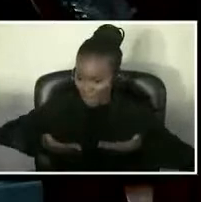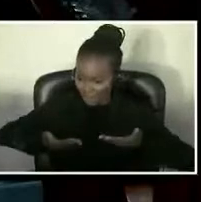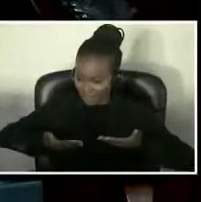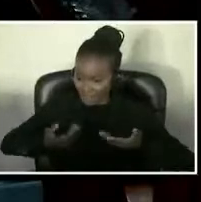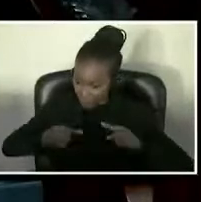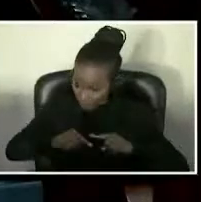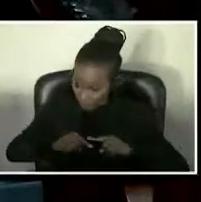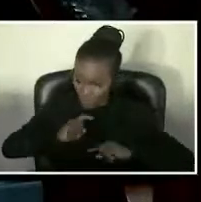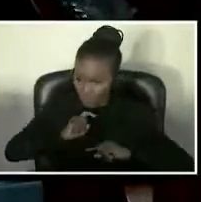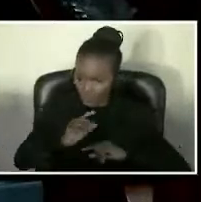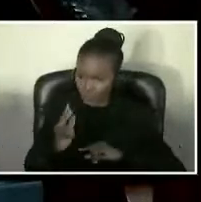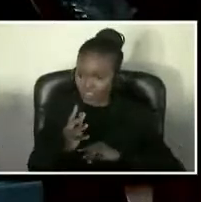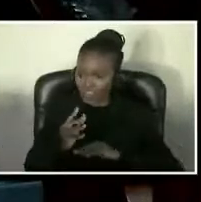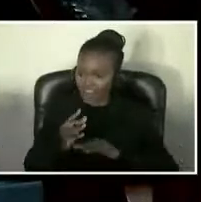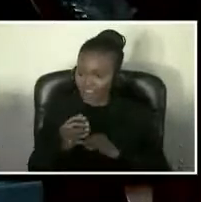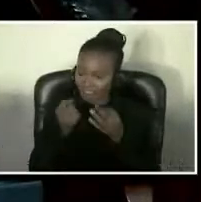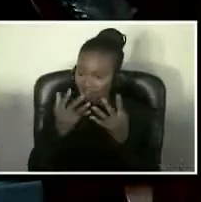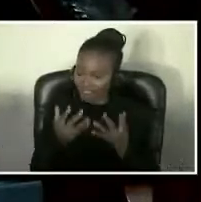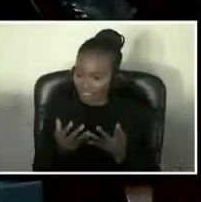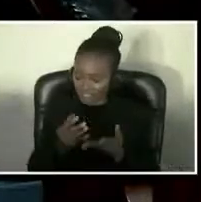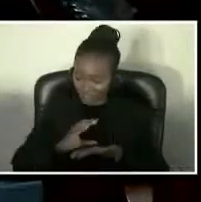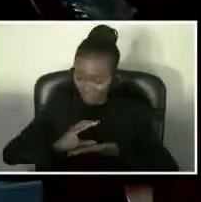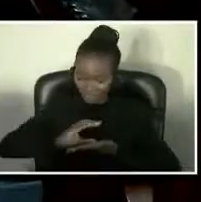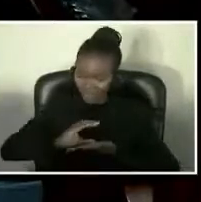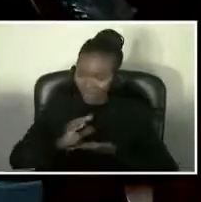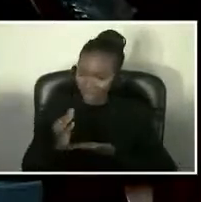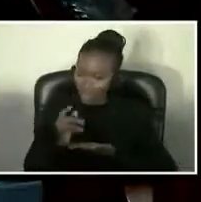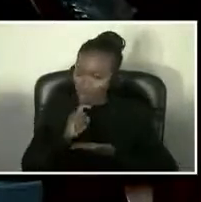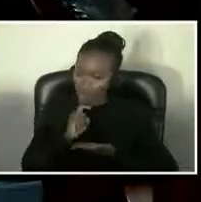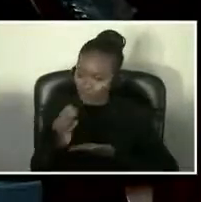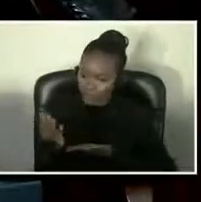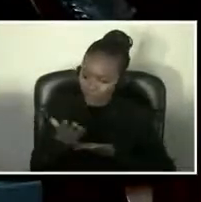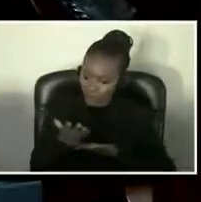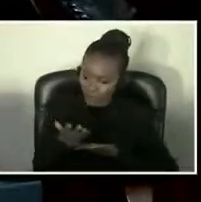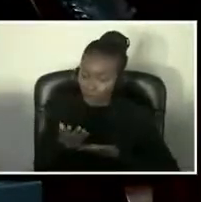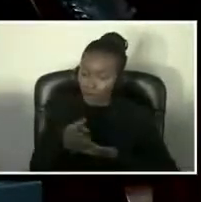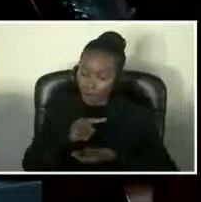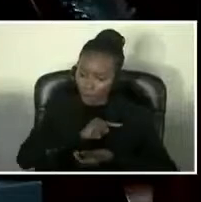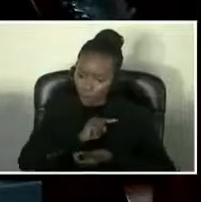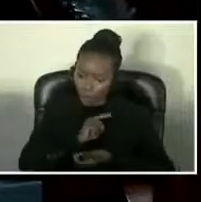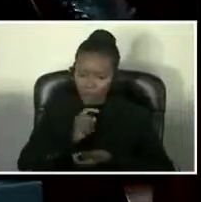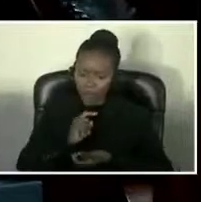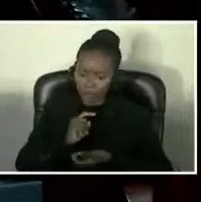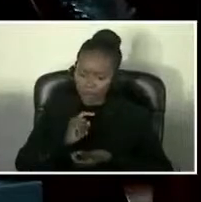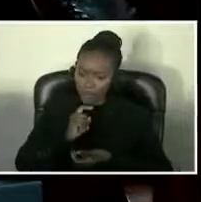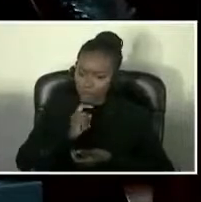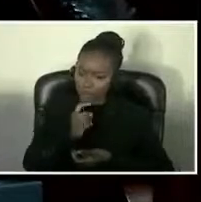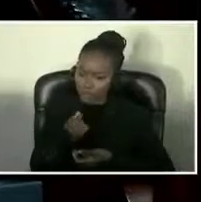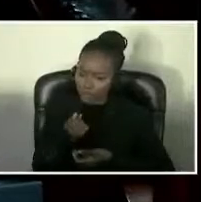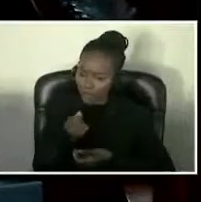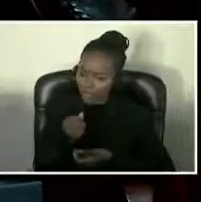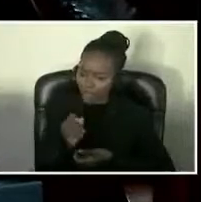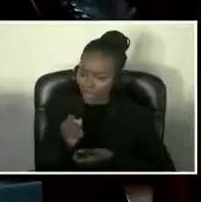how do we use the funds that we have uh to the best of our ability because gary oppenhe simaling